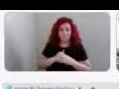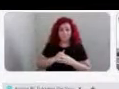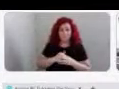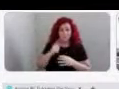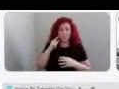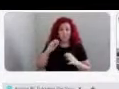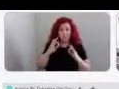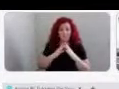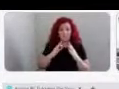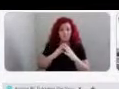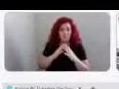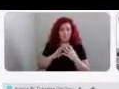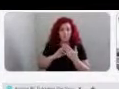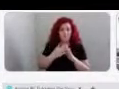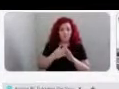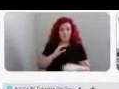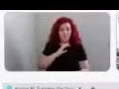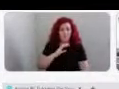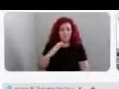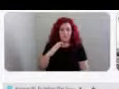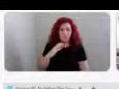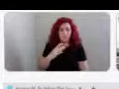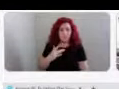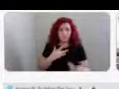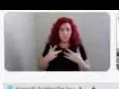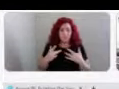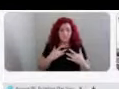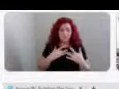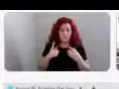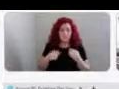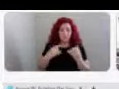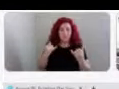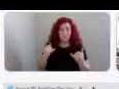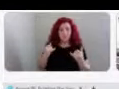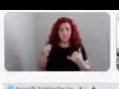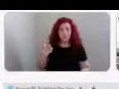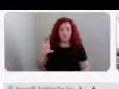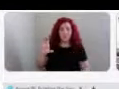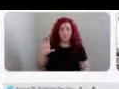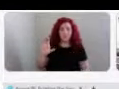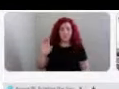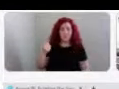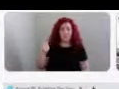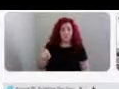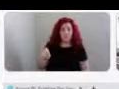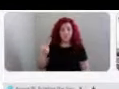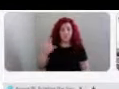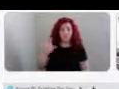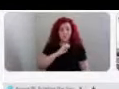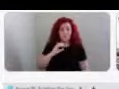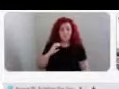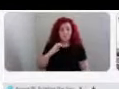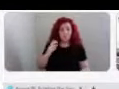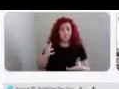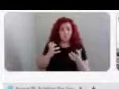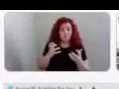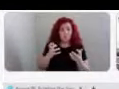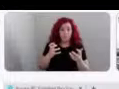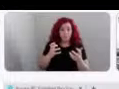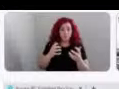flagstaff city council we are very concerned with the current irc district in map 10.2 and the council would like to voice its